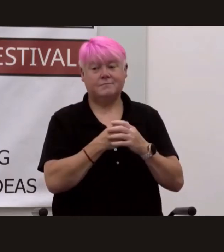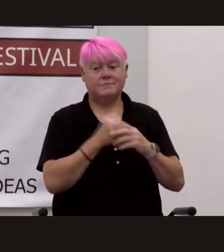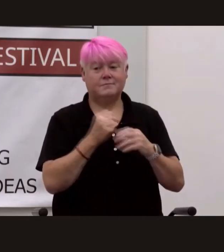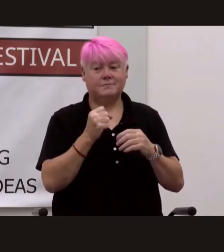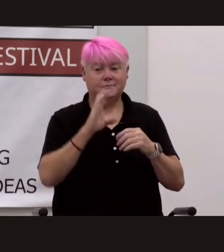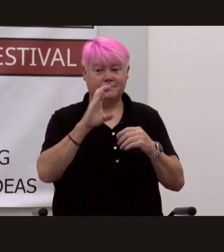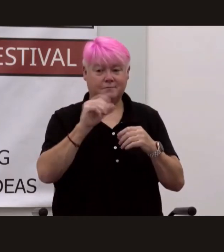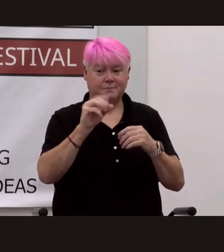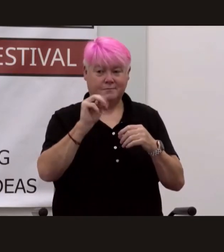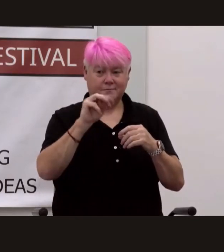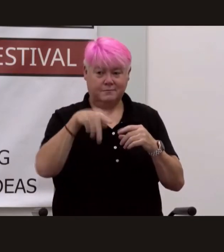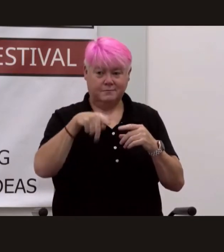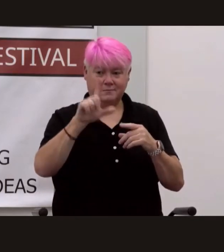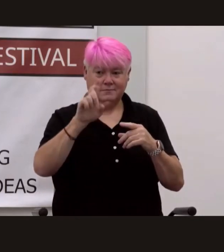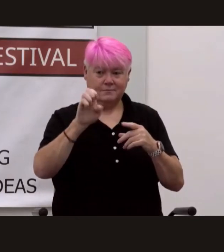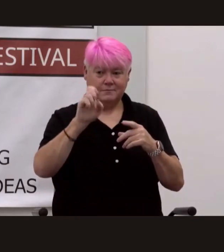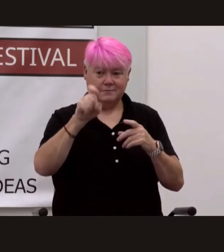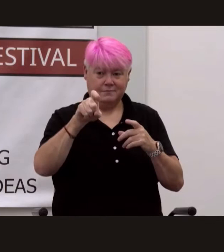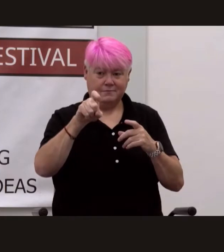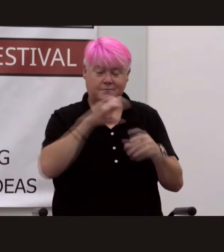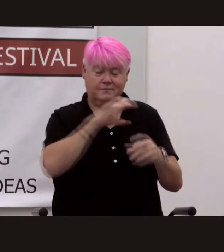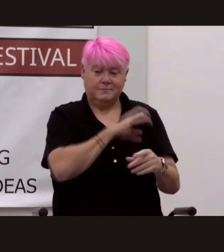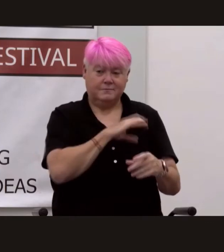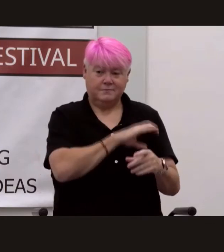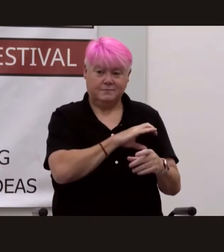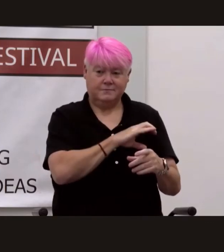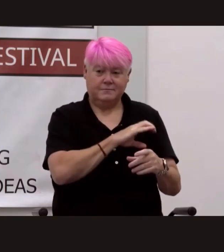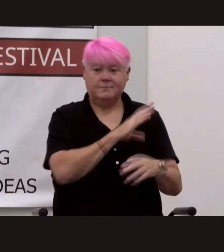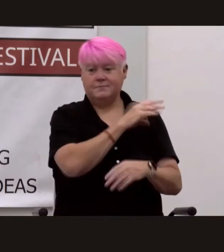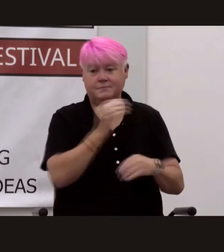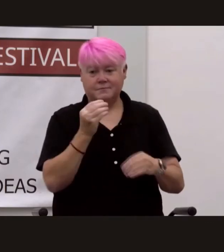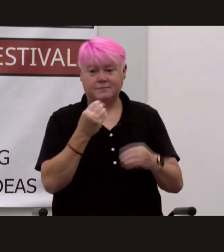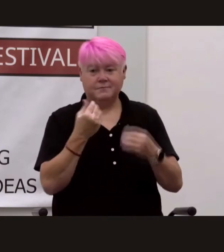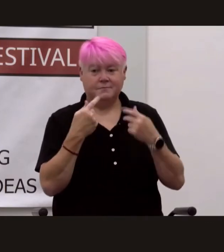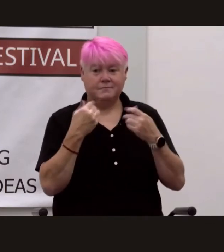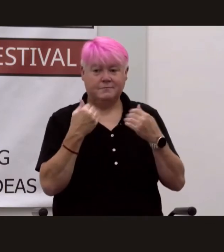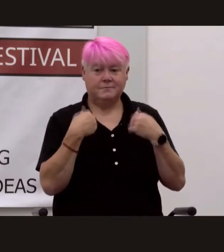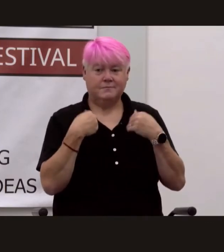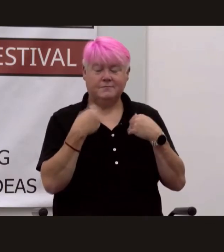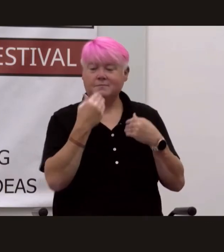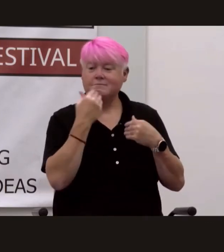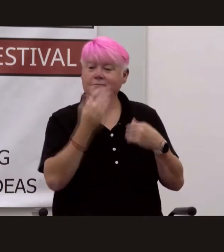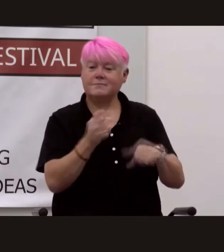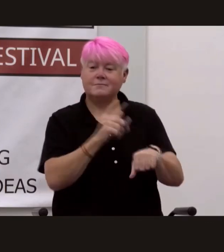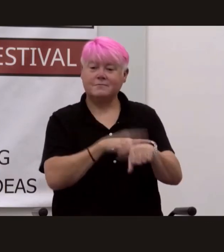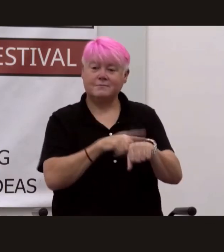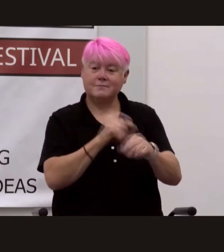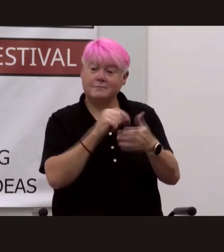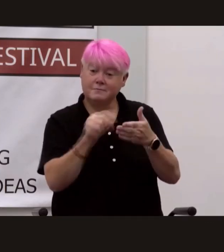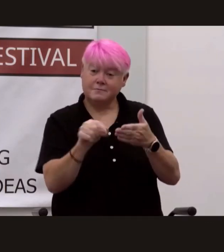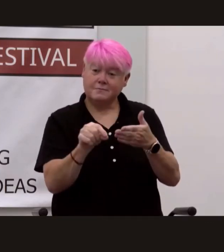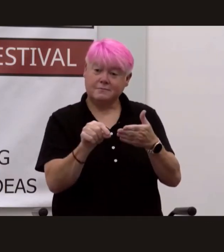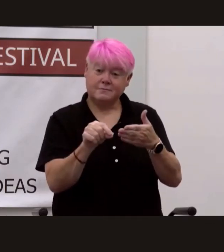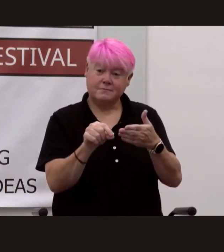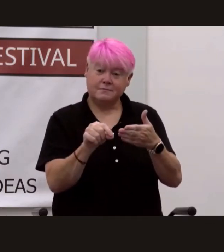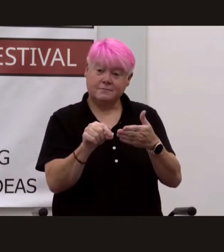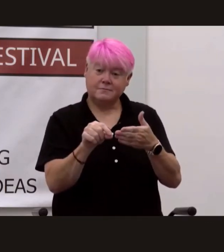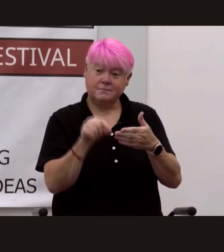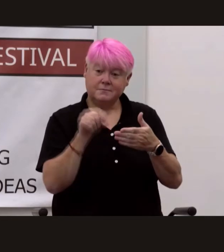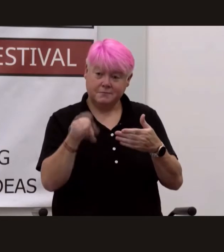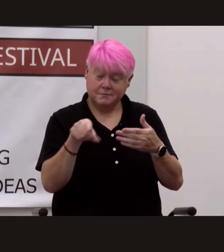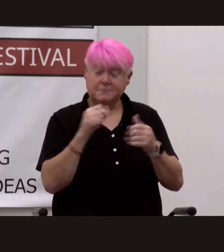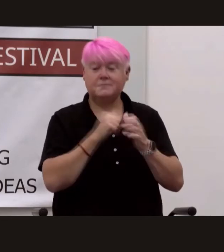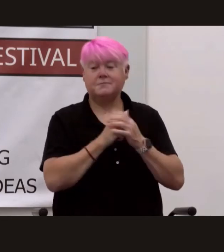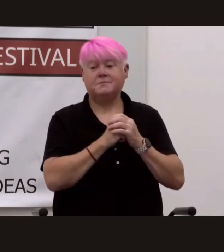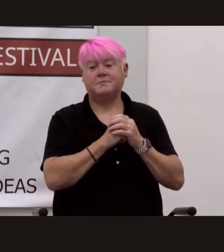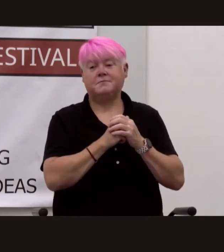character, and I had a good time writing her, and as I did